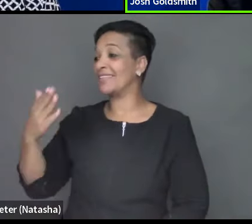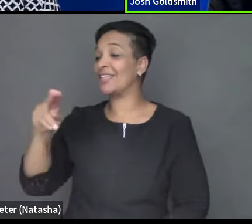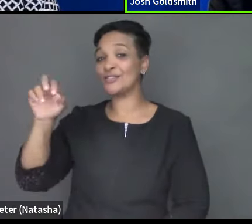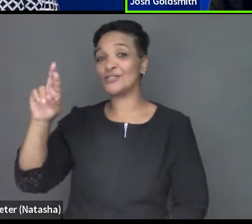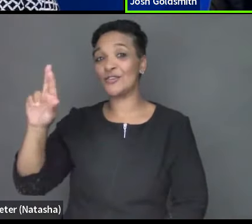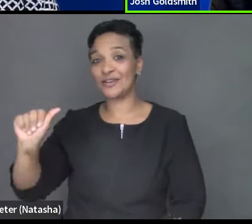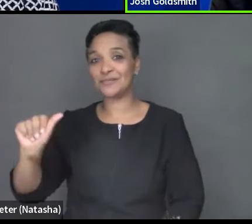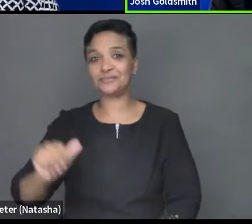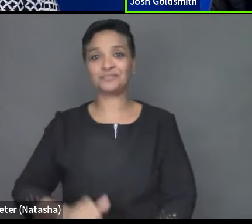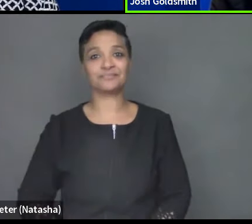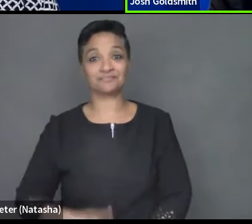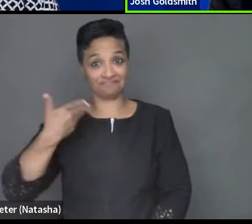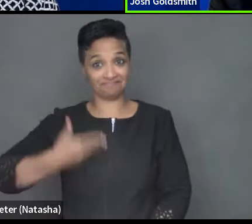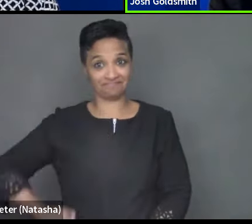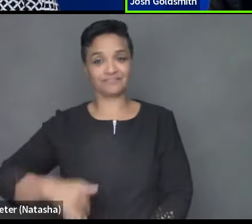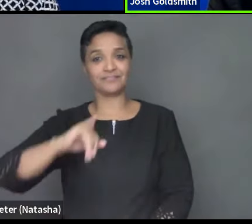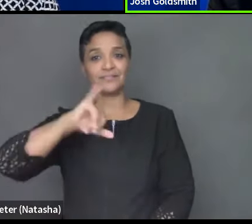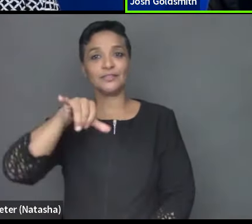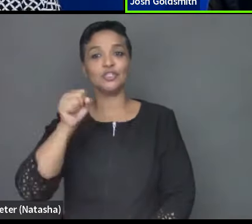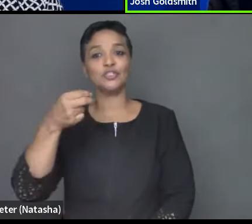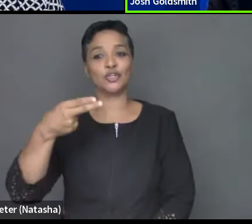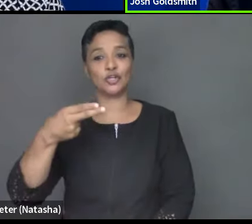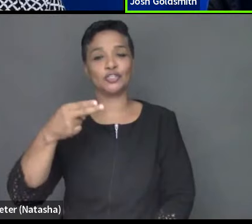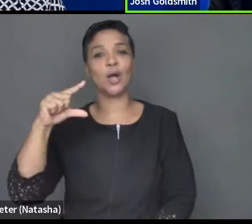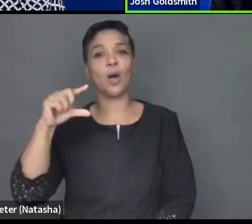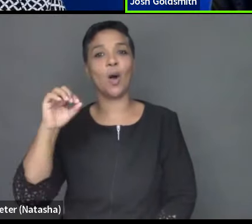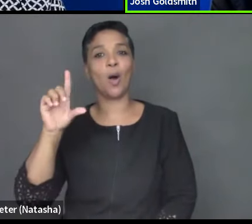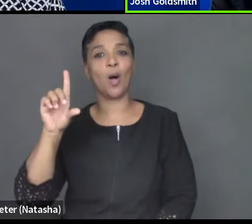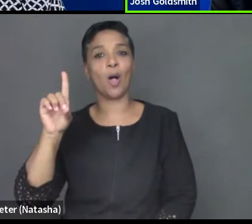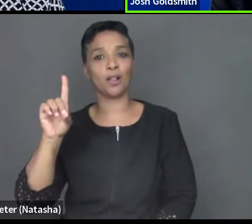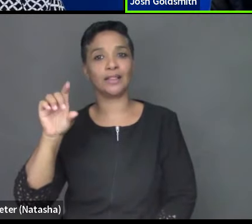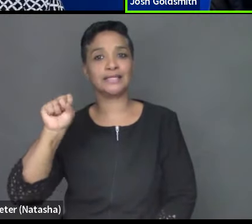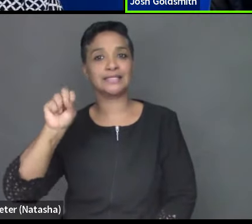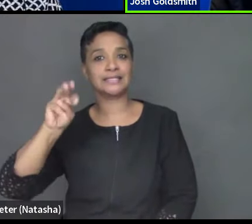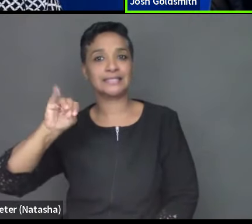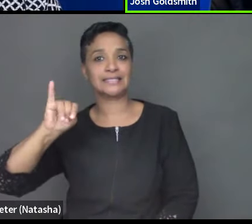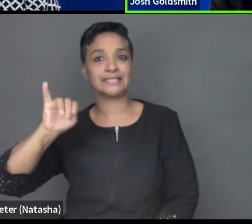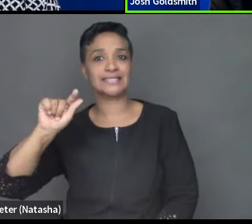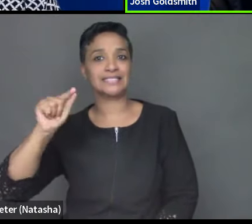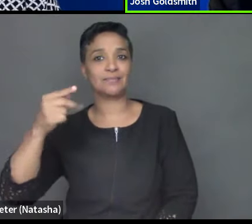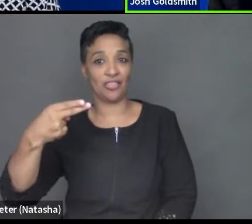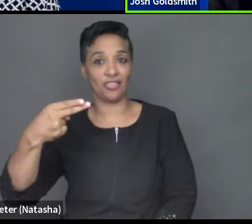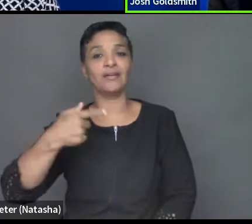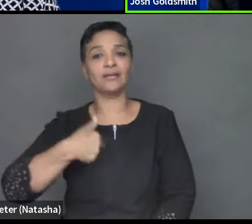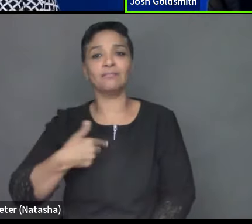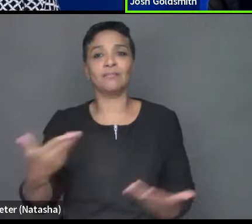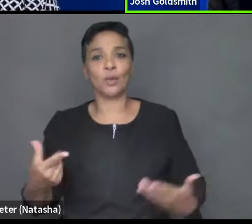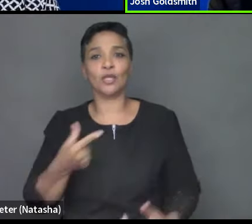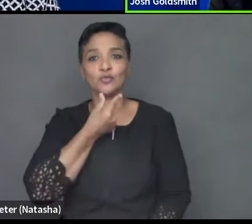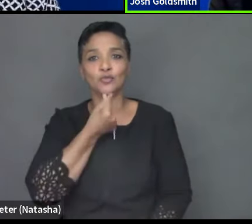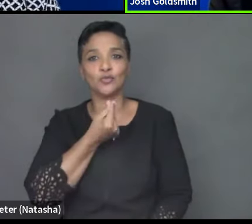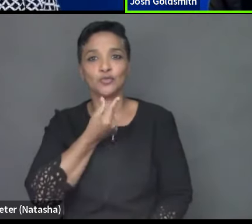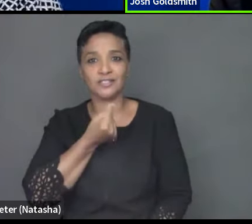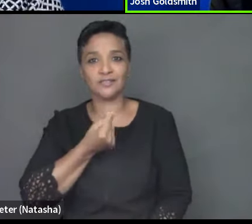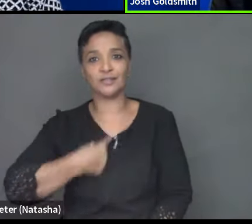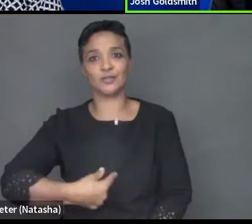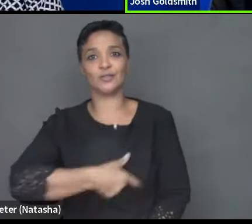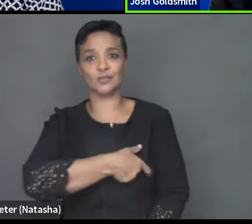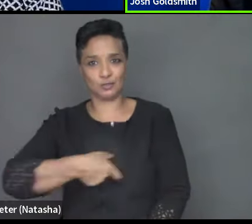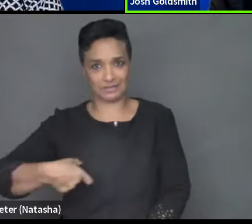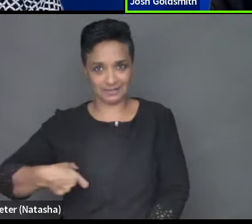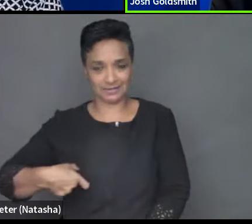is Josh Goldsmith, and I am beaming in from Geneva, Switzerland. I am an